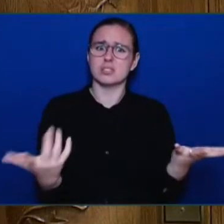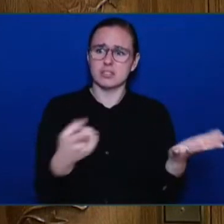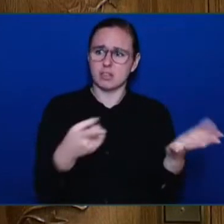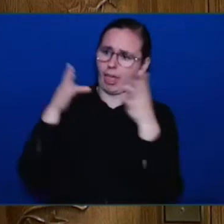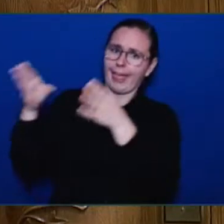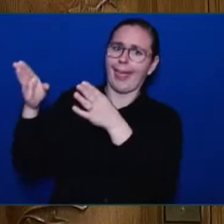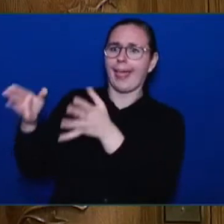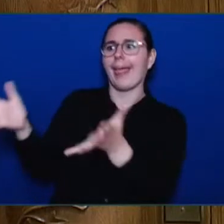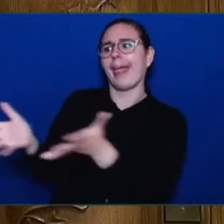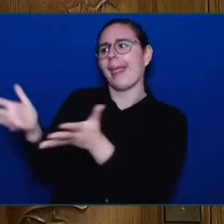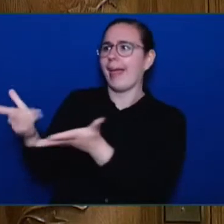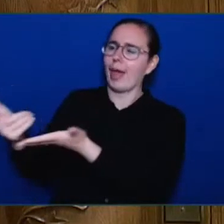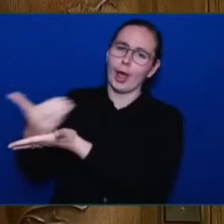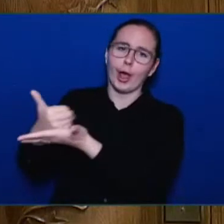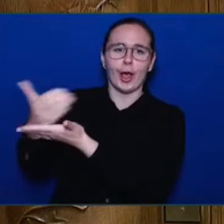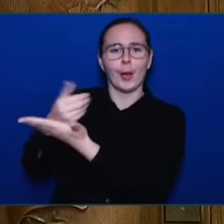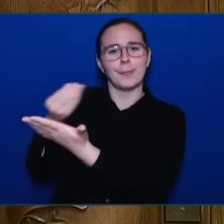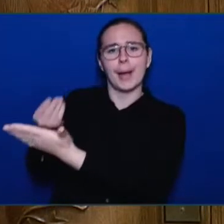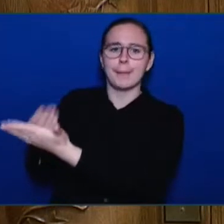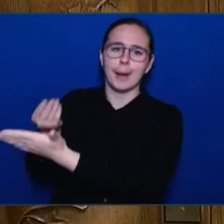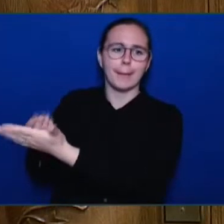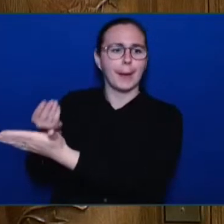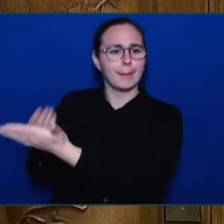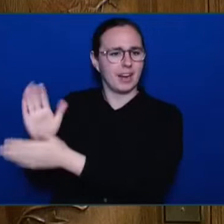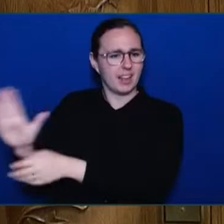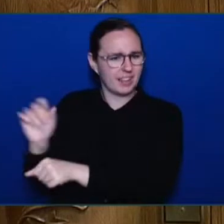Minister of Health.